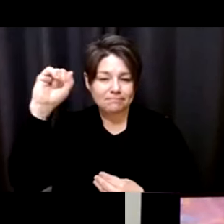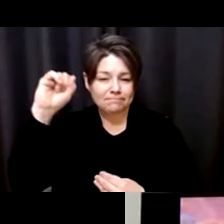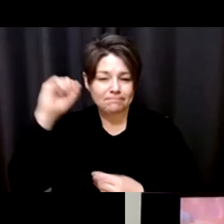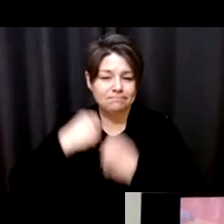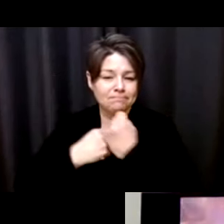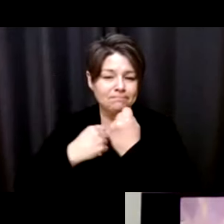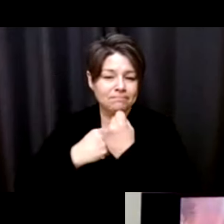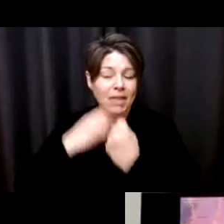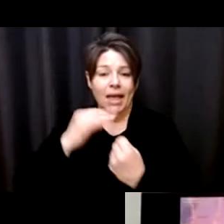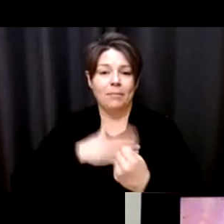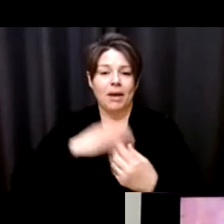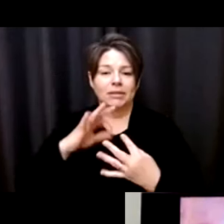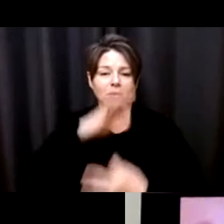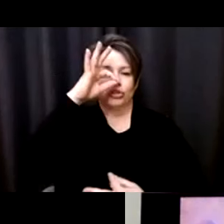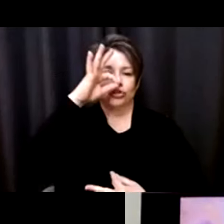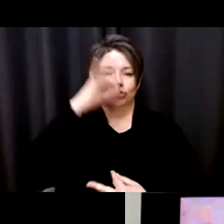my spiritual ideas.